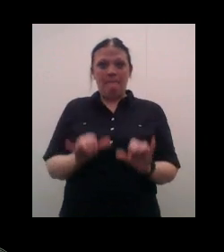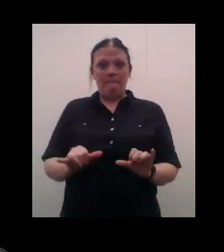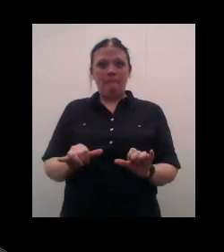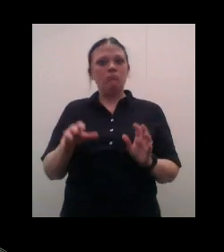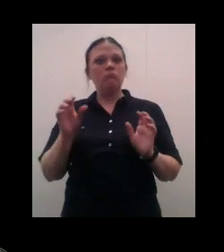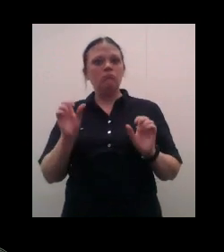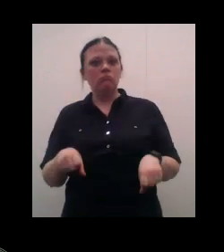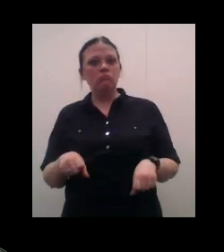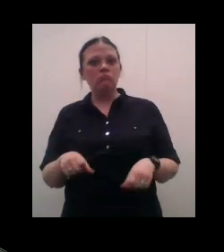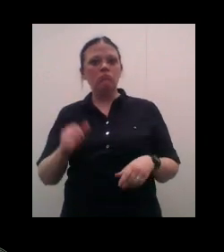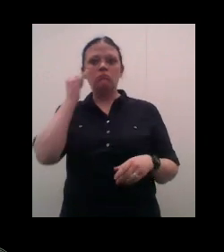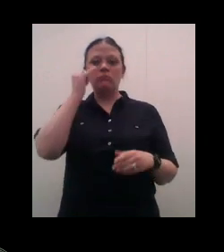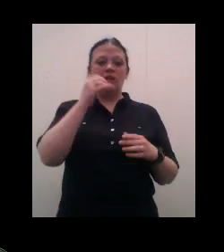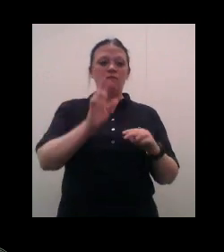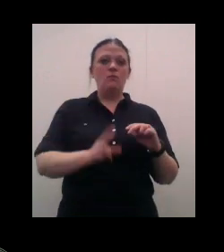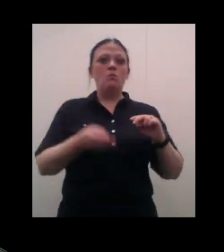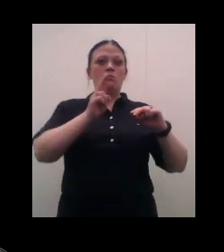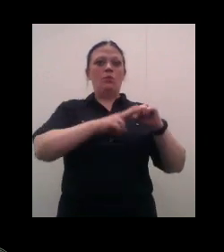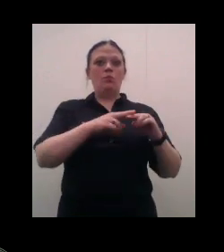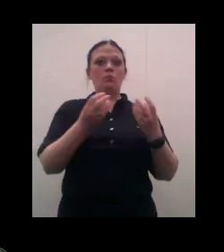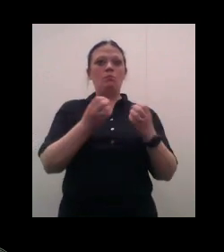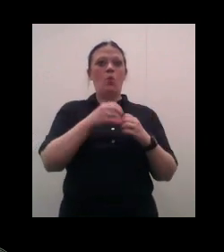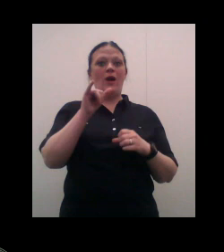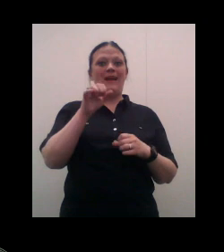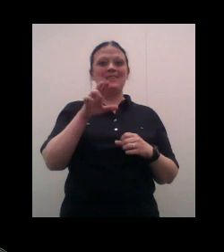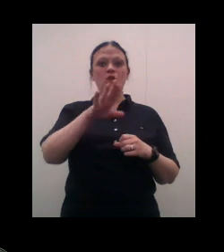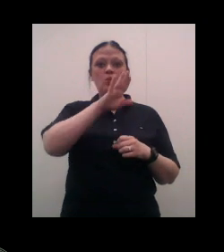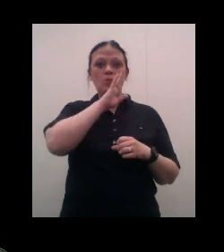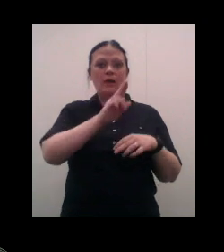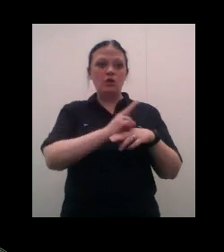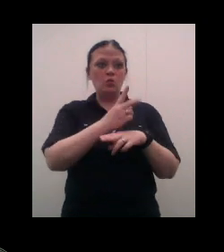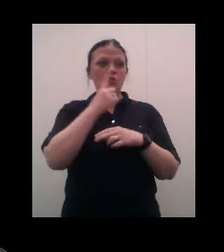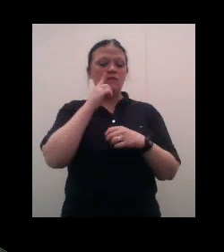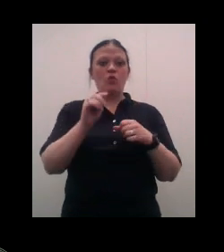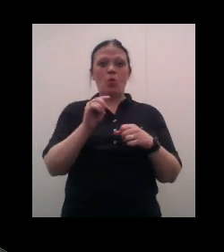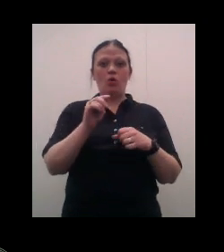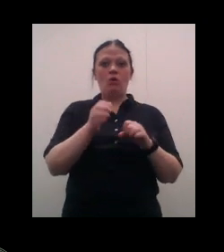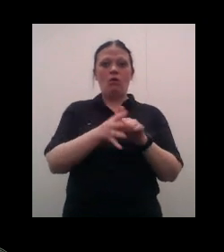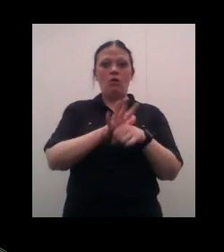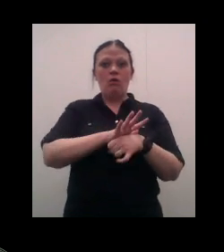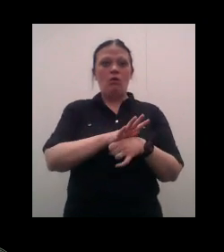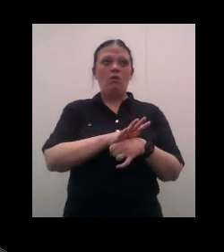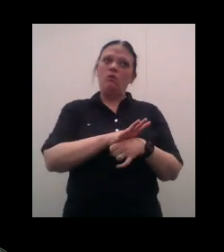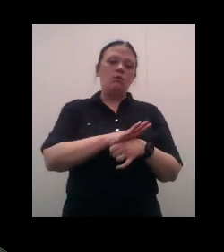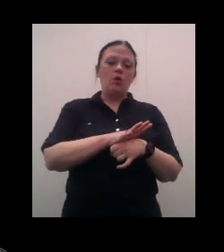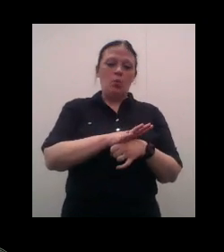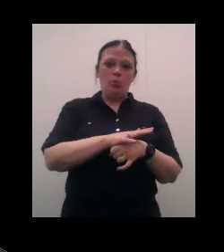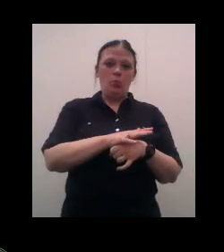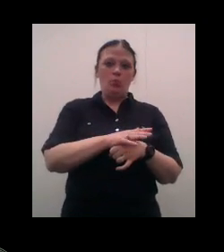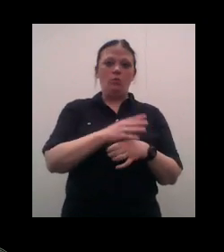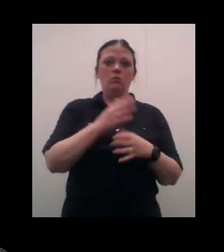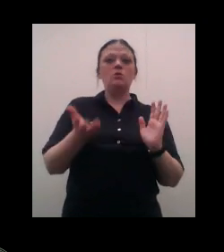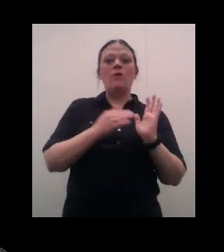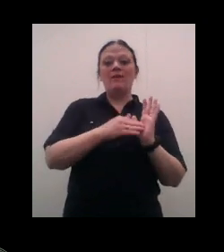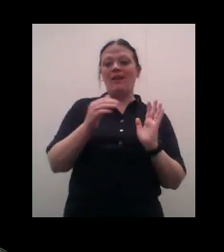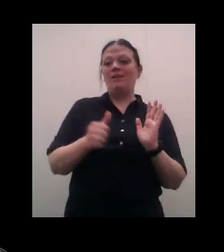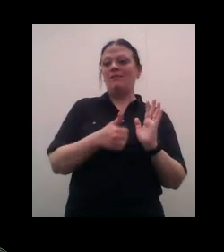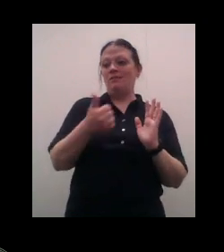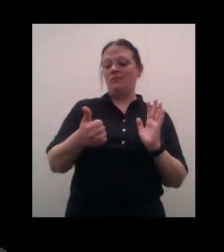ICU beds and so forth, usage for COVID, then of course I think we'd be in a different situation. And the other thing about elective surgeries too